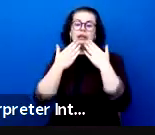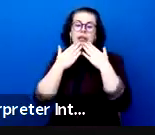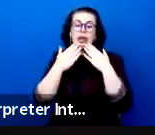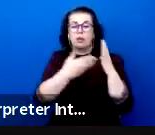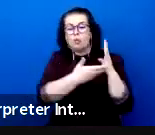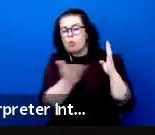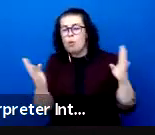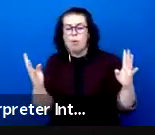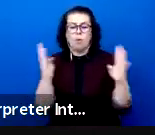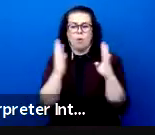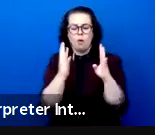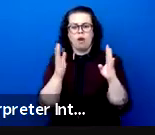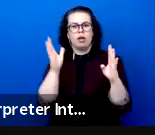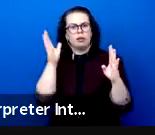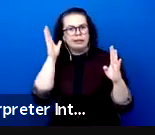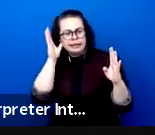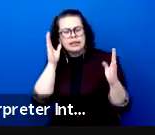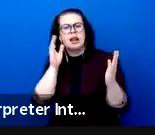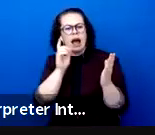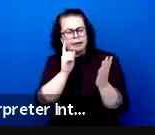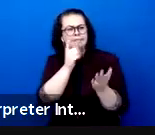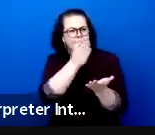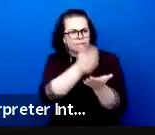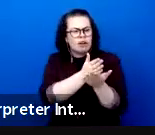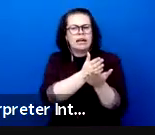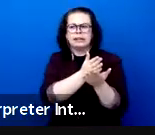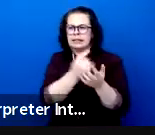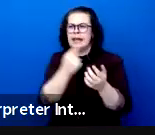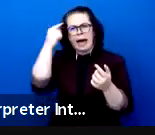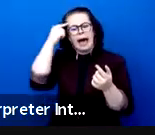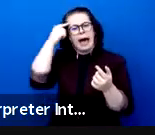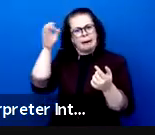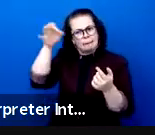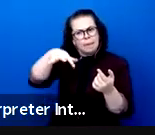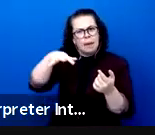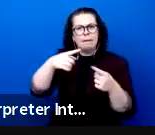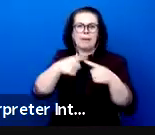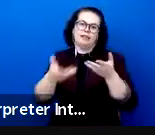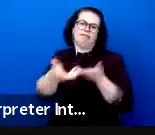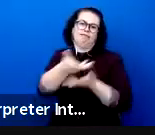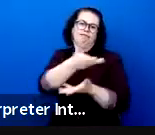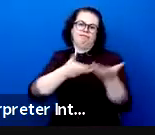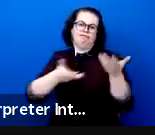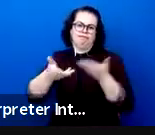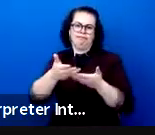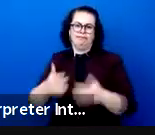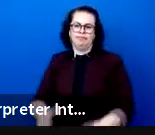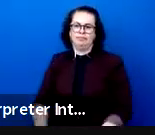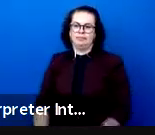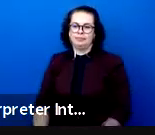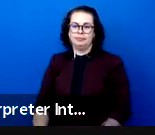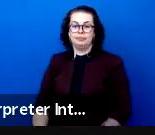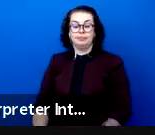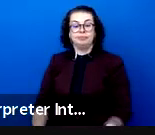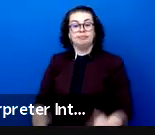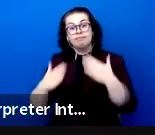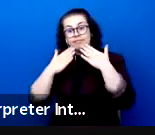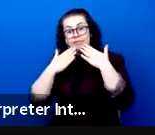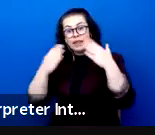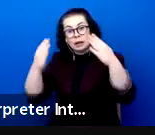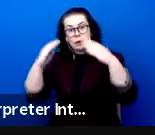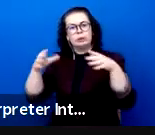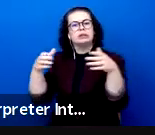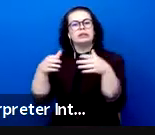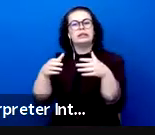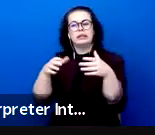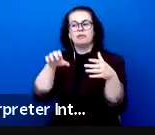exchange and to share. Finally, thank you to Edelec and our team at the European